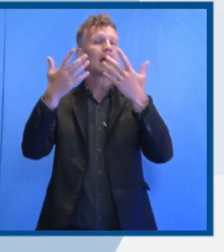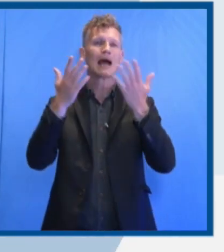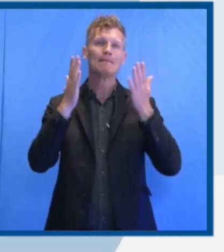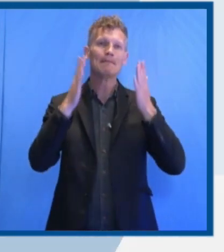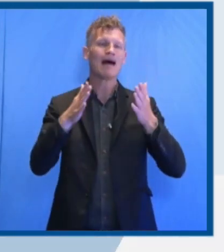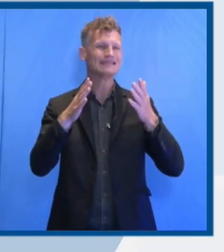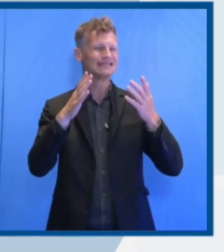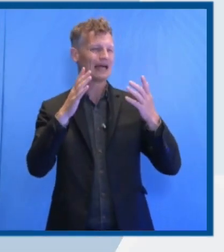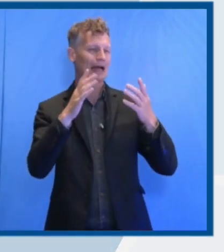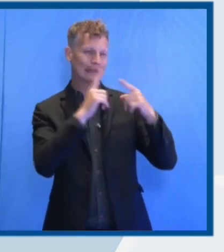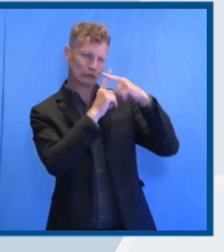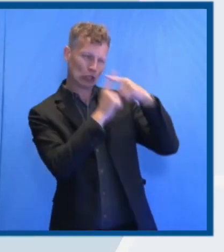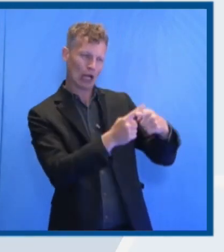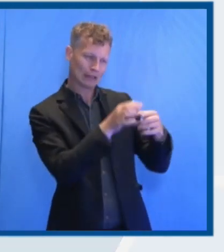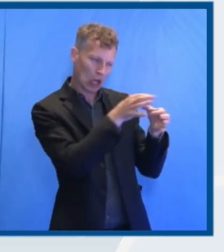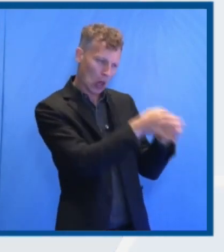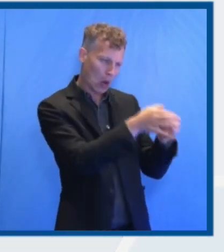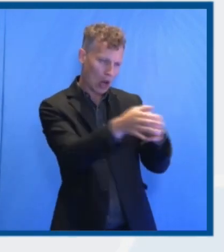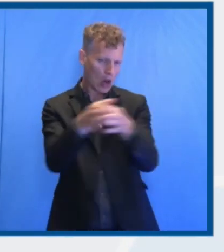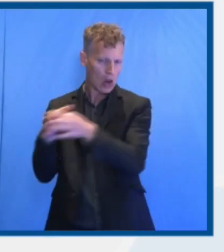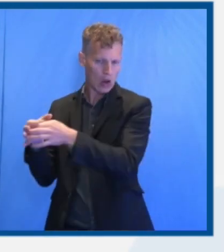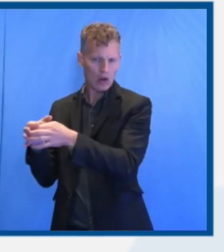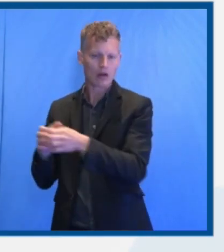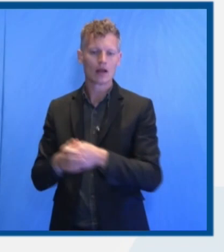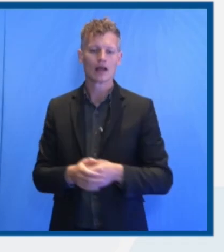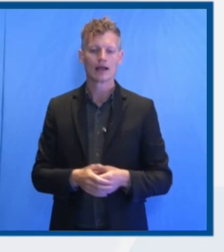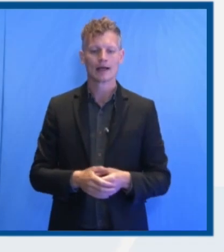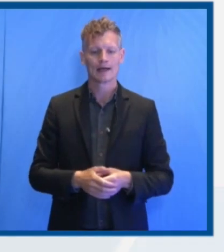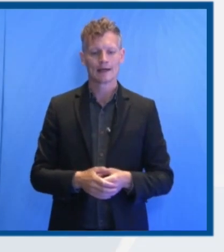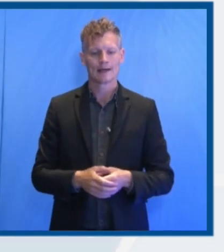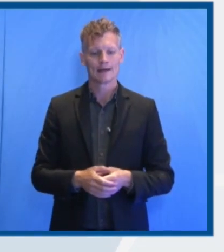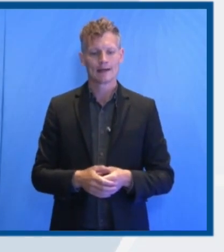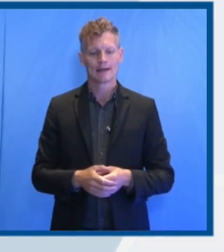I mean, this has been a message that's been repeated often, but just as a tangible